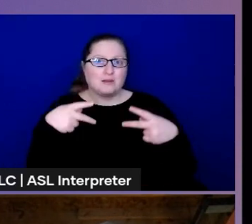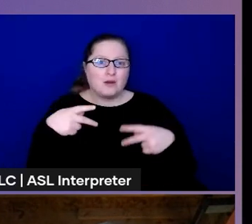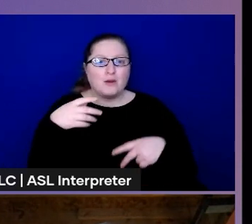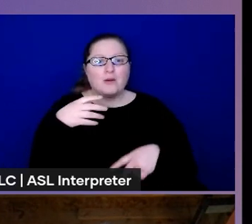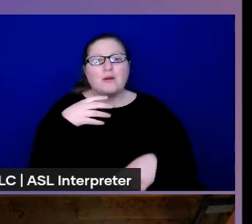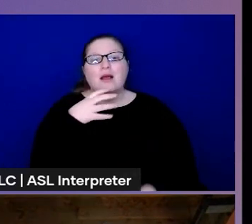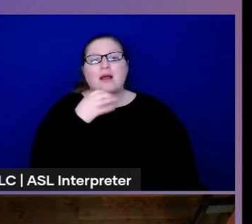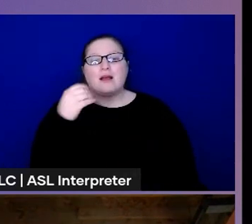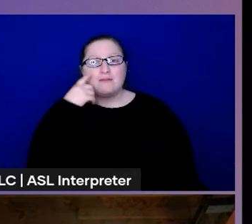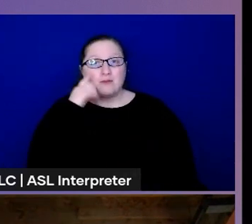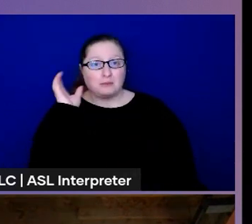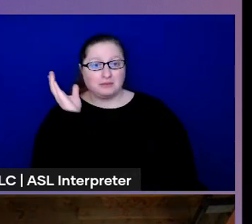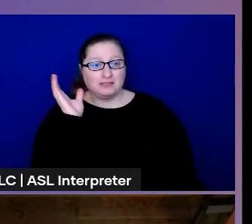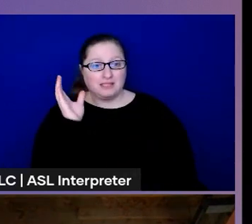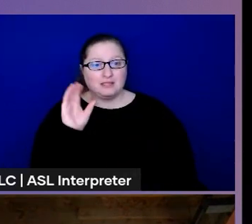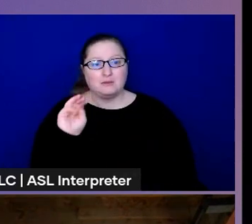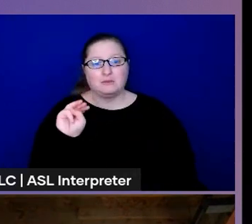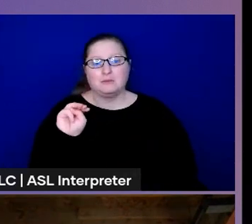at movingalot,